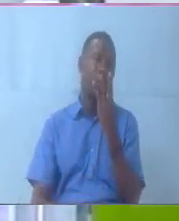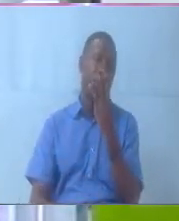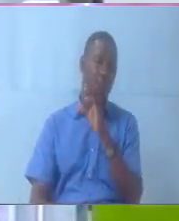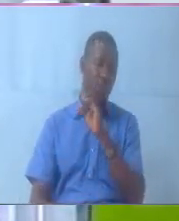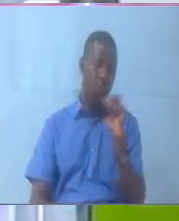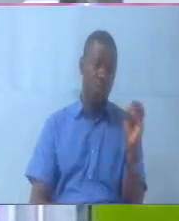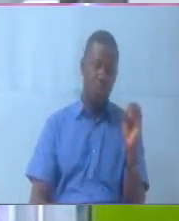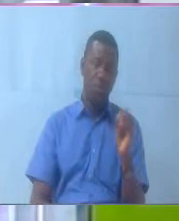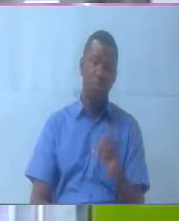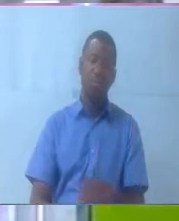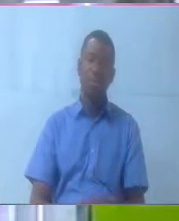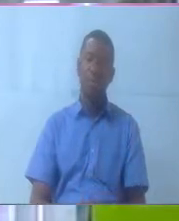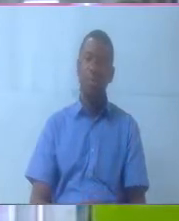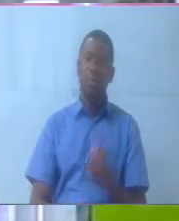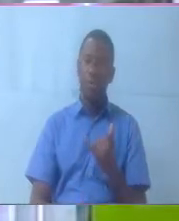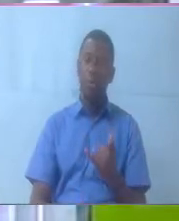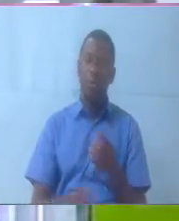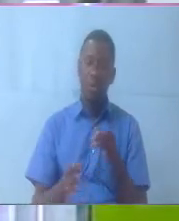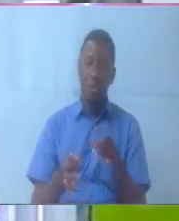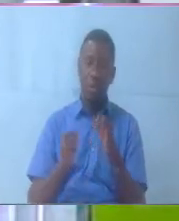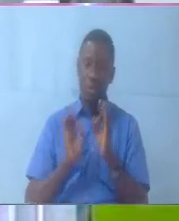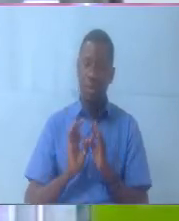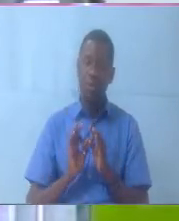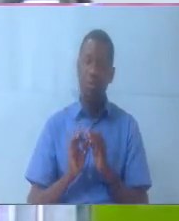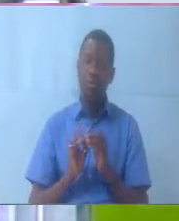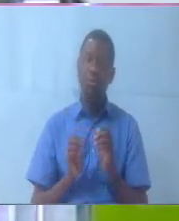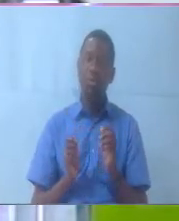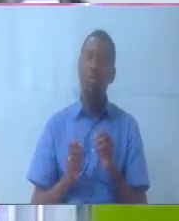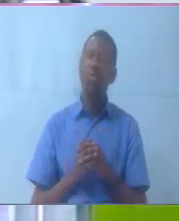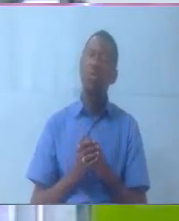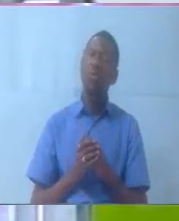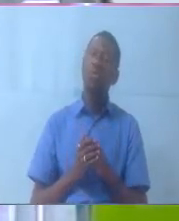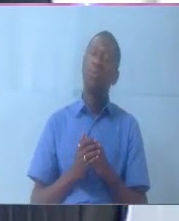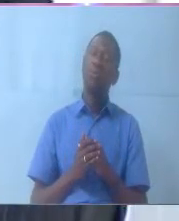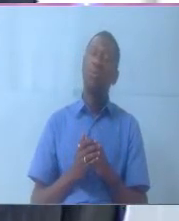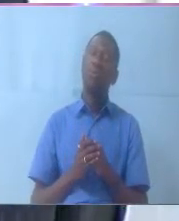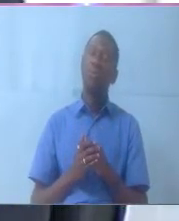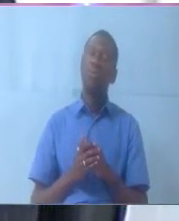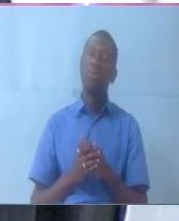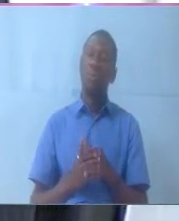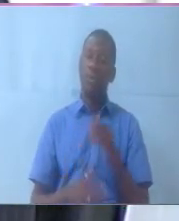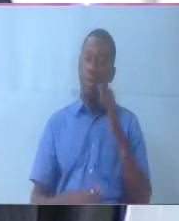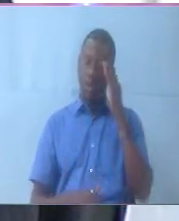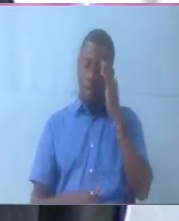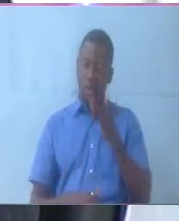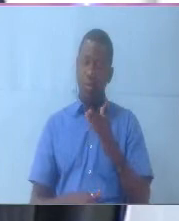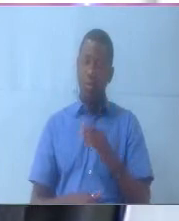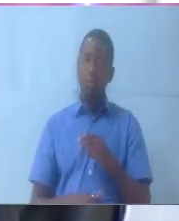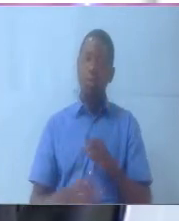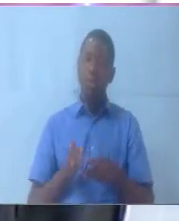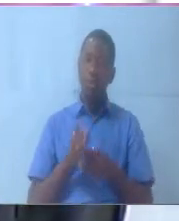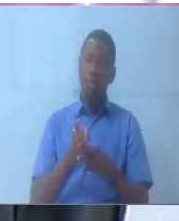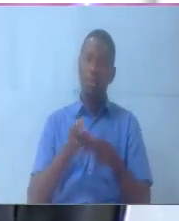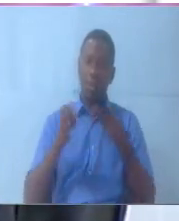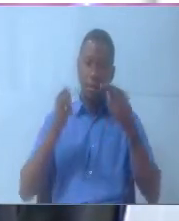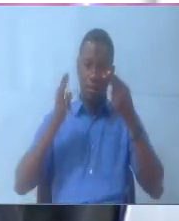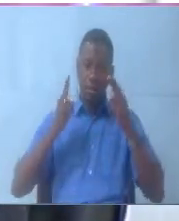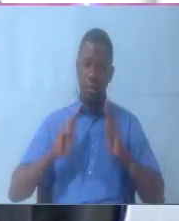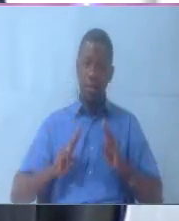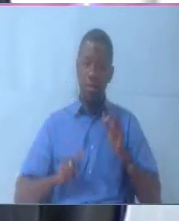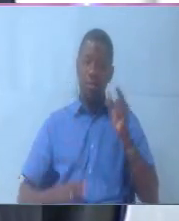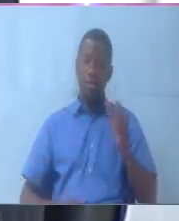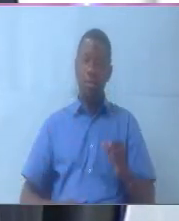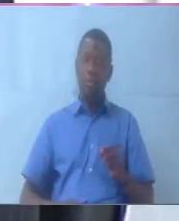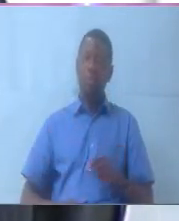exhibit the statement and we take it from there. Yes. Thank you, Lead Counsel. Lead Counsel. To start with